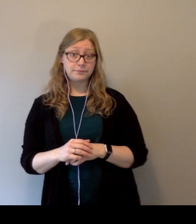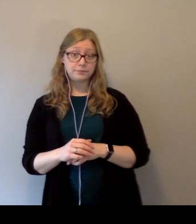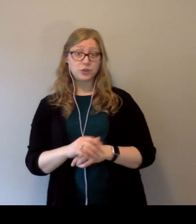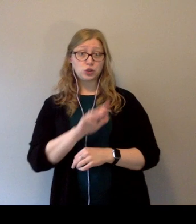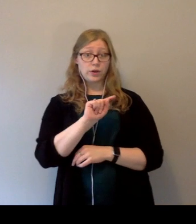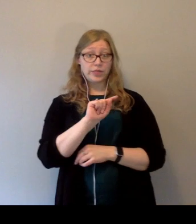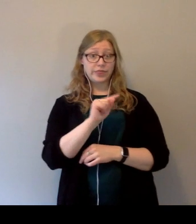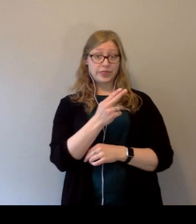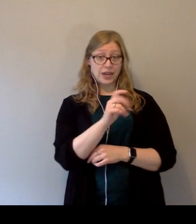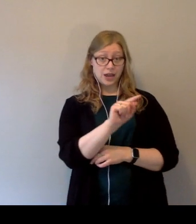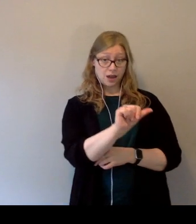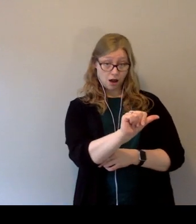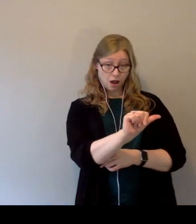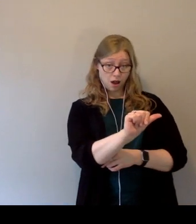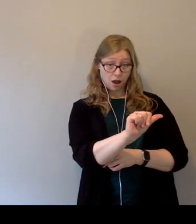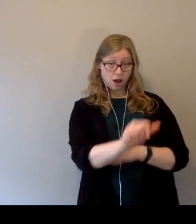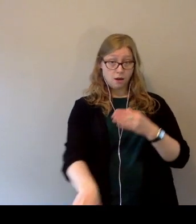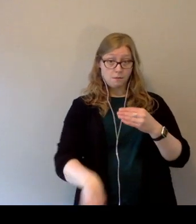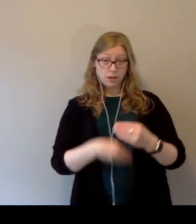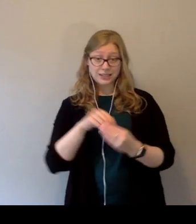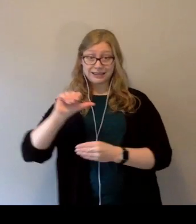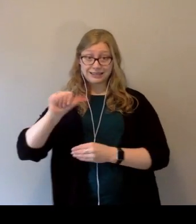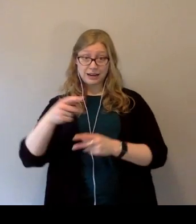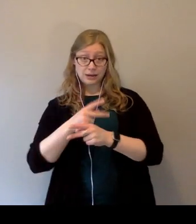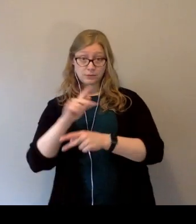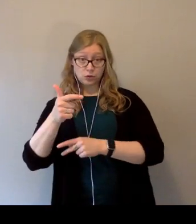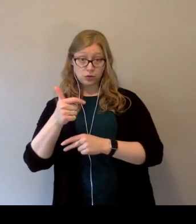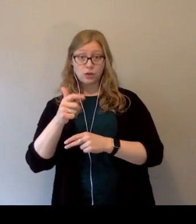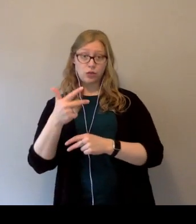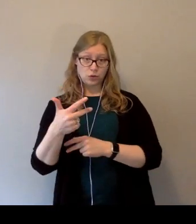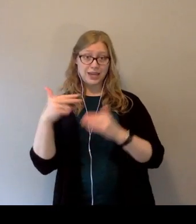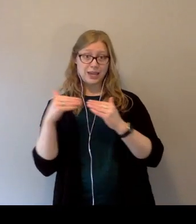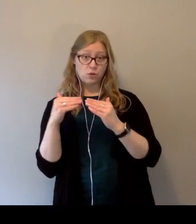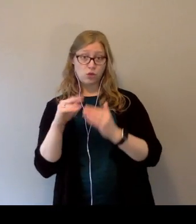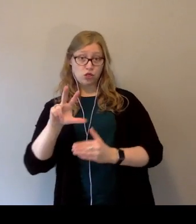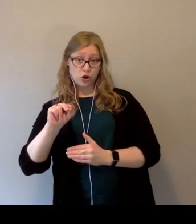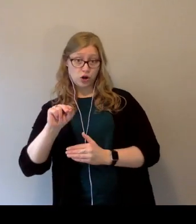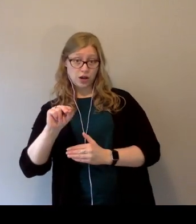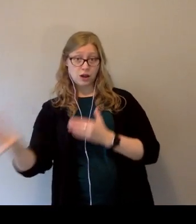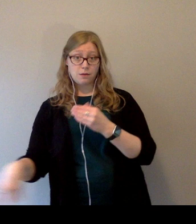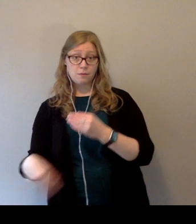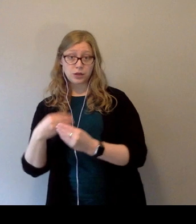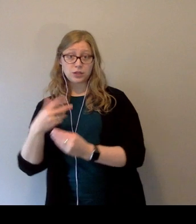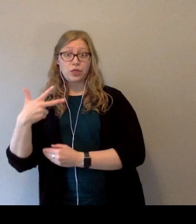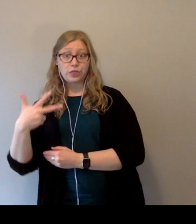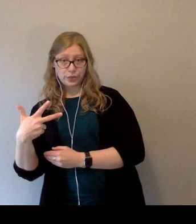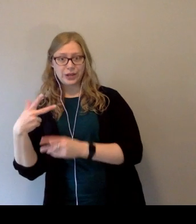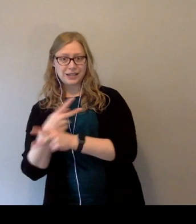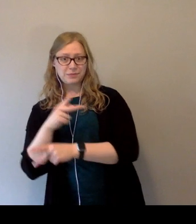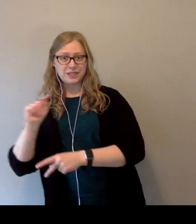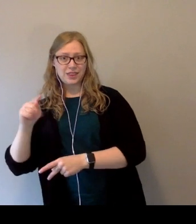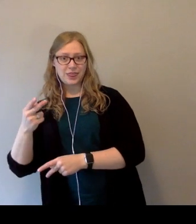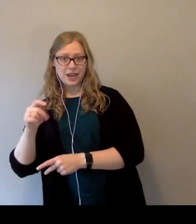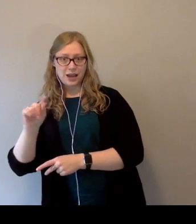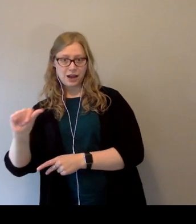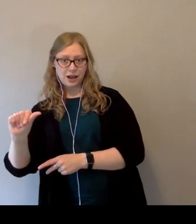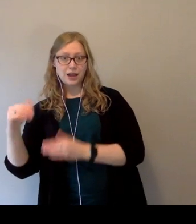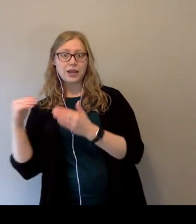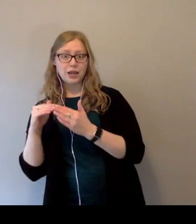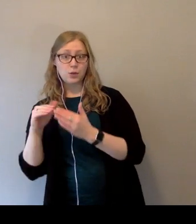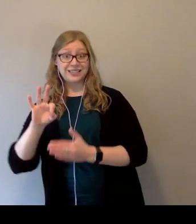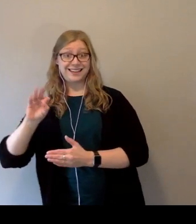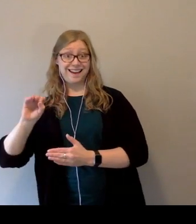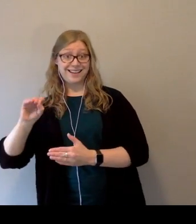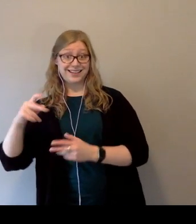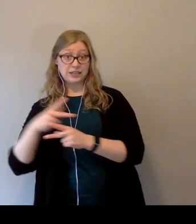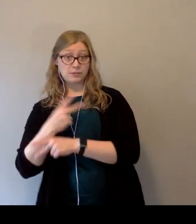theta plus 30 plus 3 theta equals 270. So